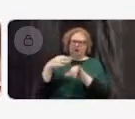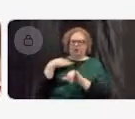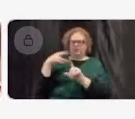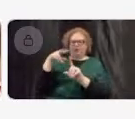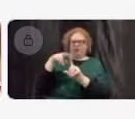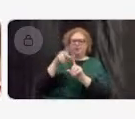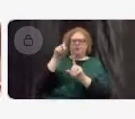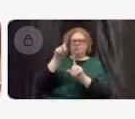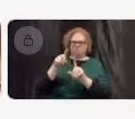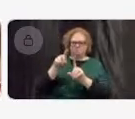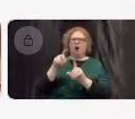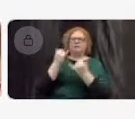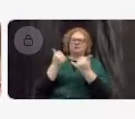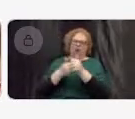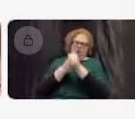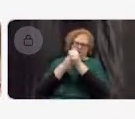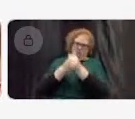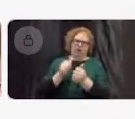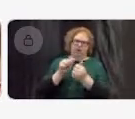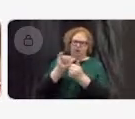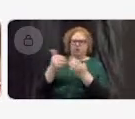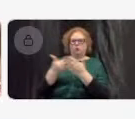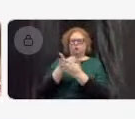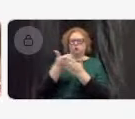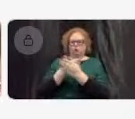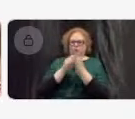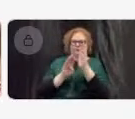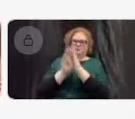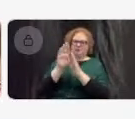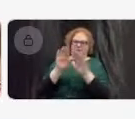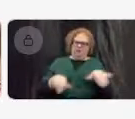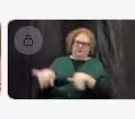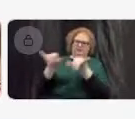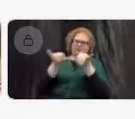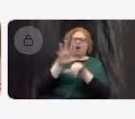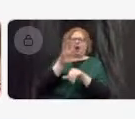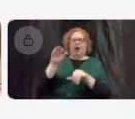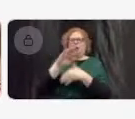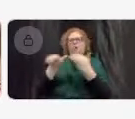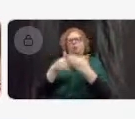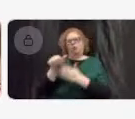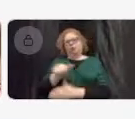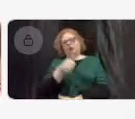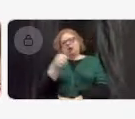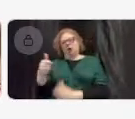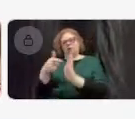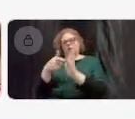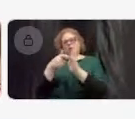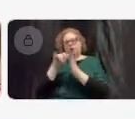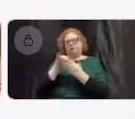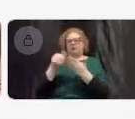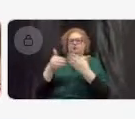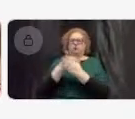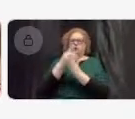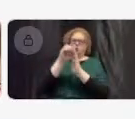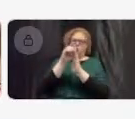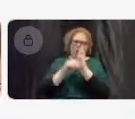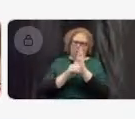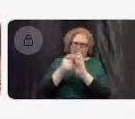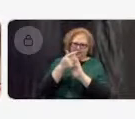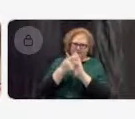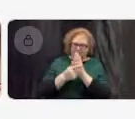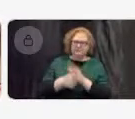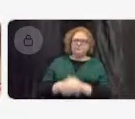newly established development standards in addition to all other requirements of the new ordinance. Staff is in support of the